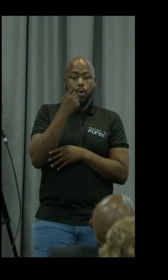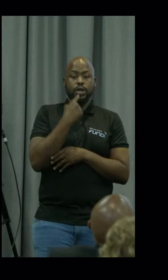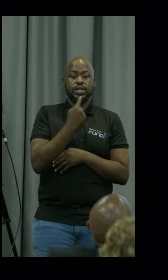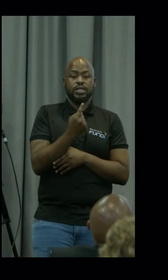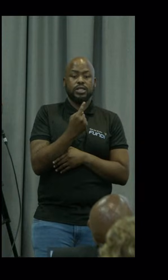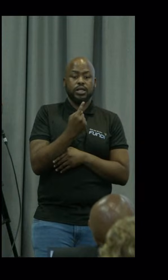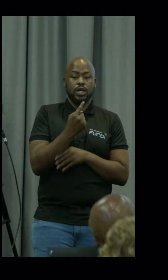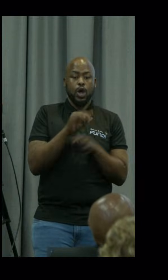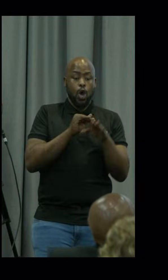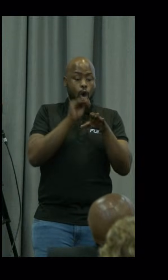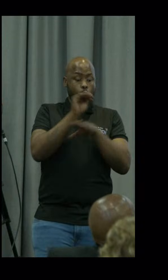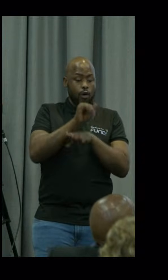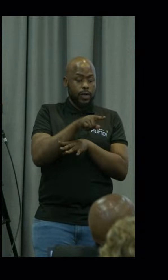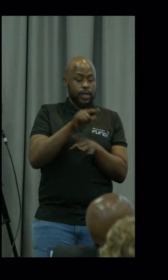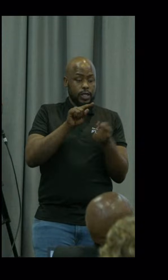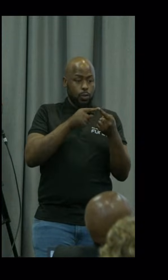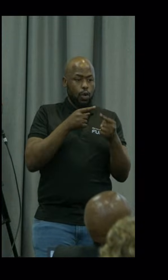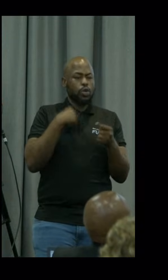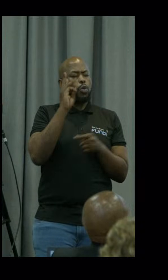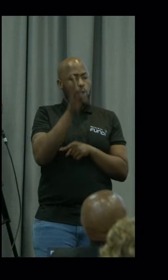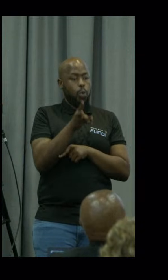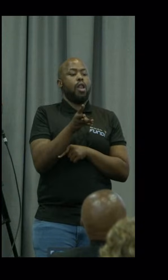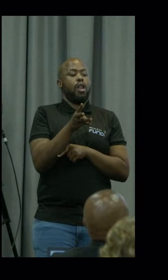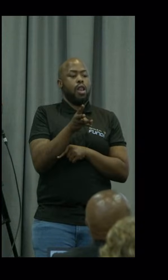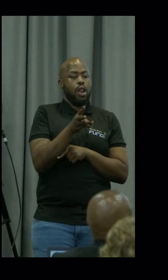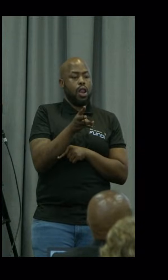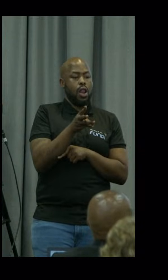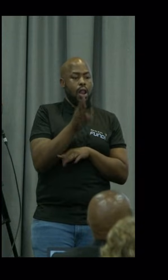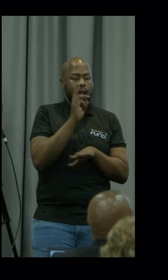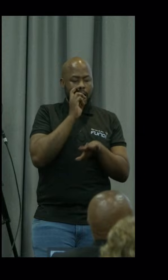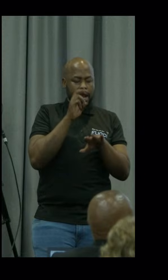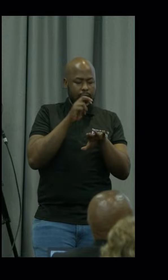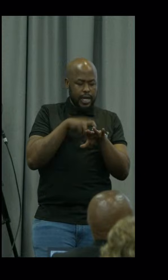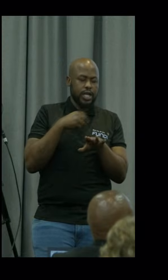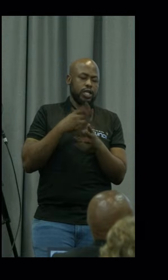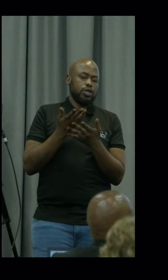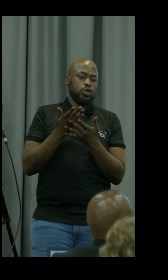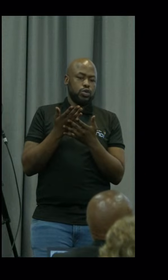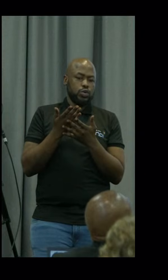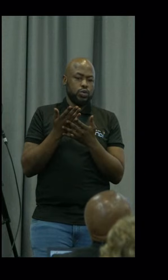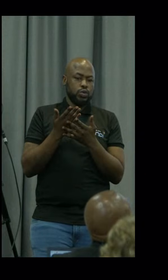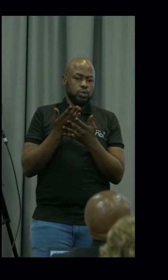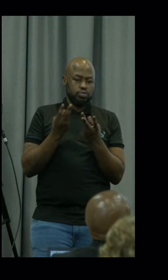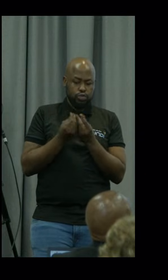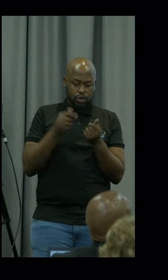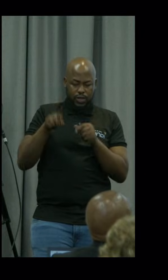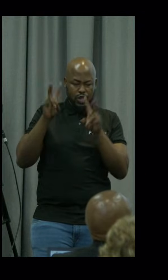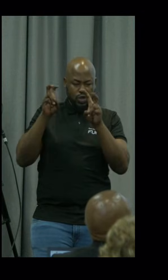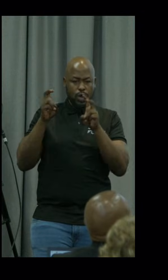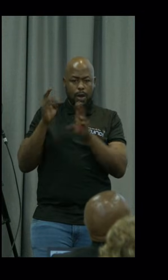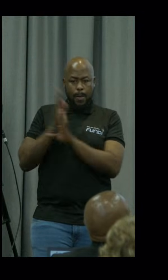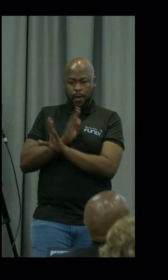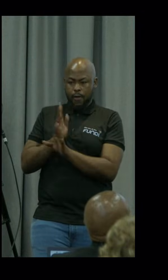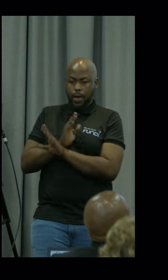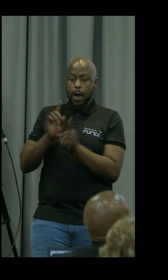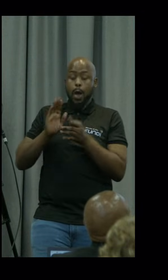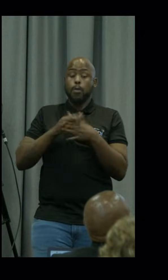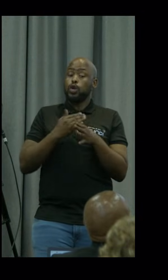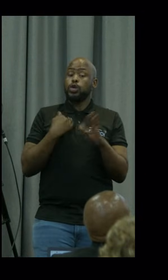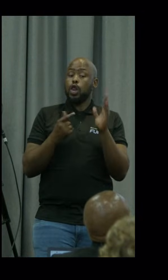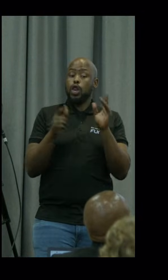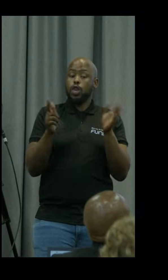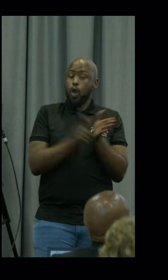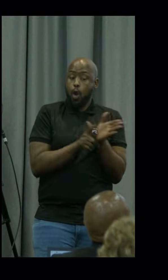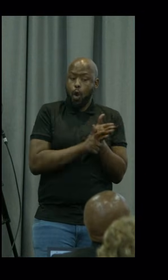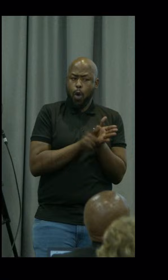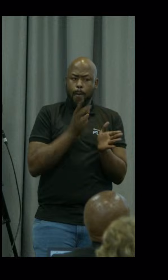beyond this point, you're going to have to deal with the provisioning privately. I mean, the law shouldn't